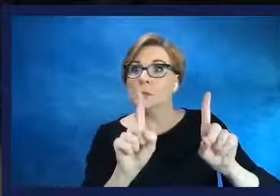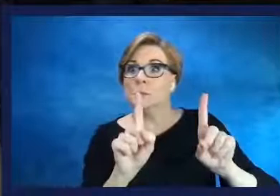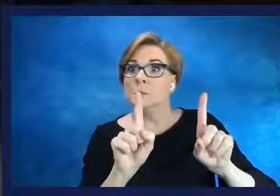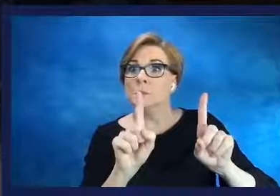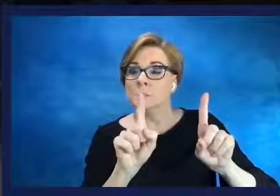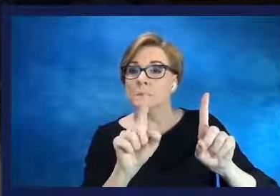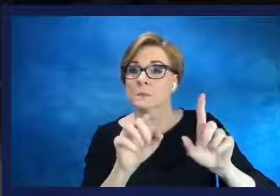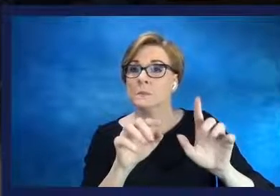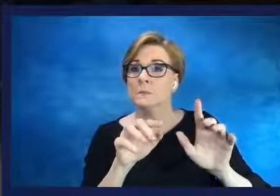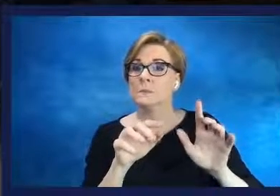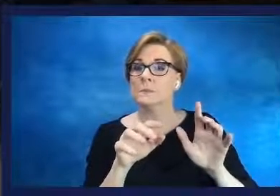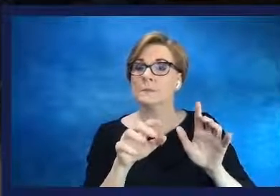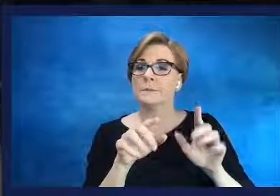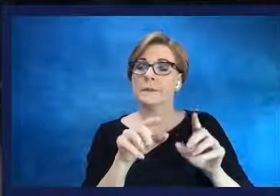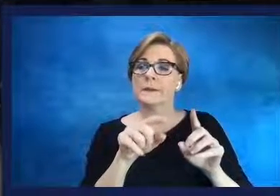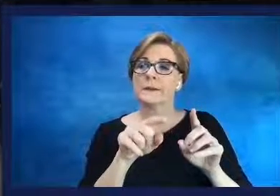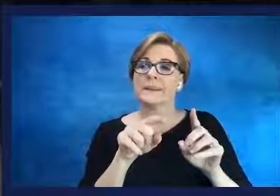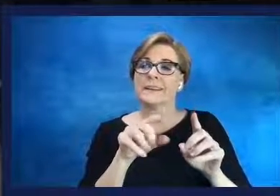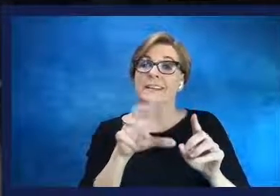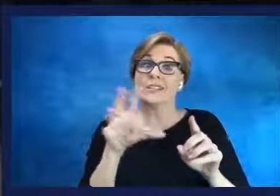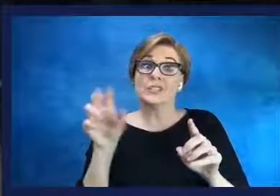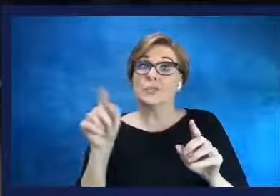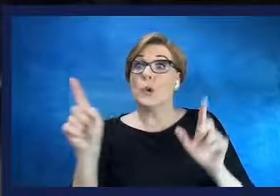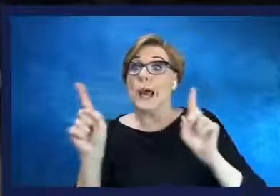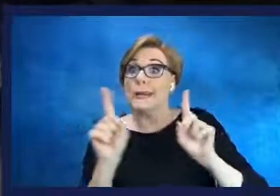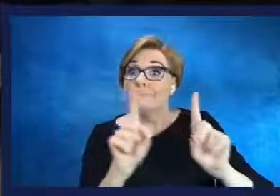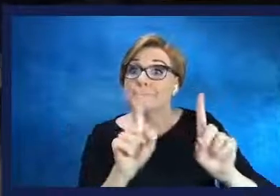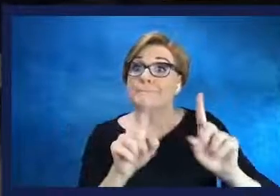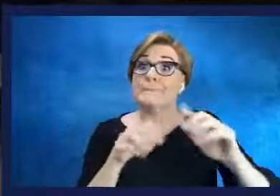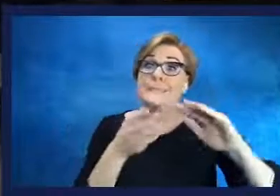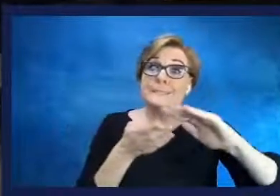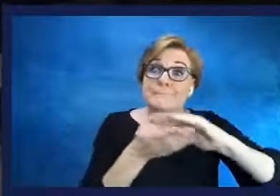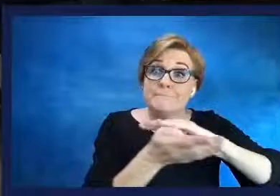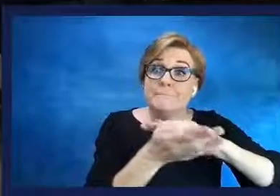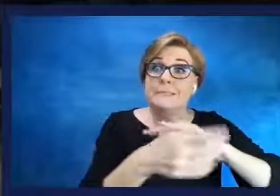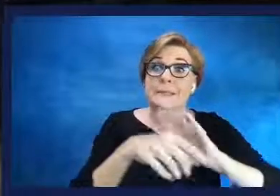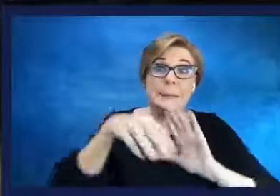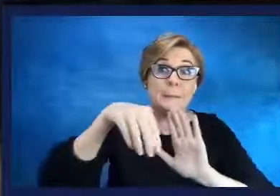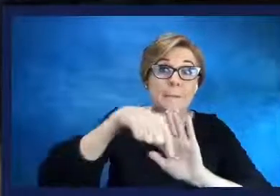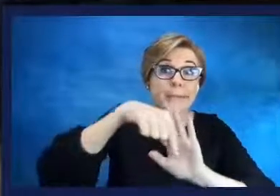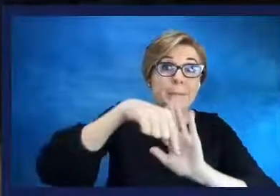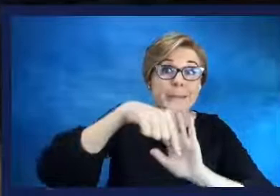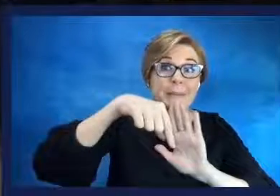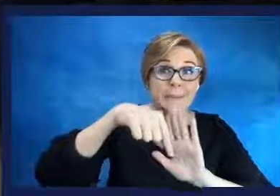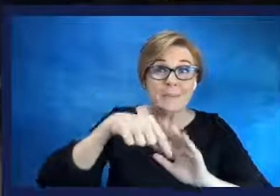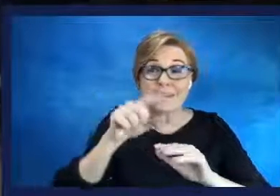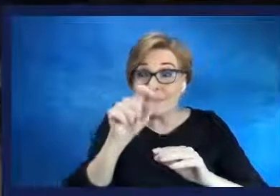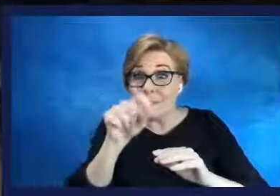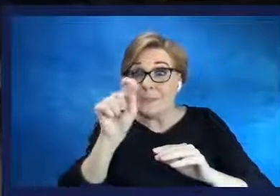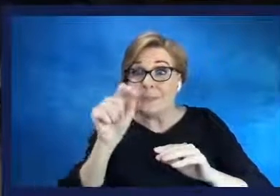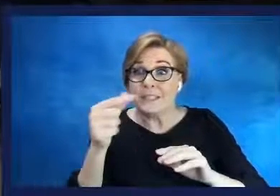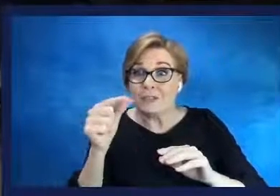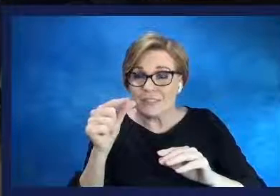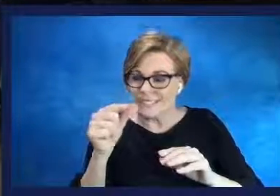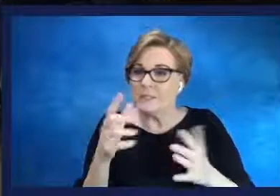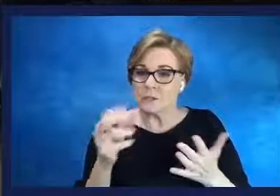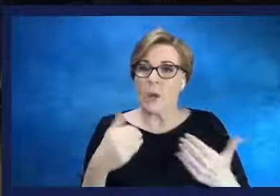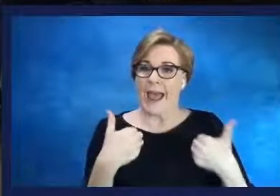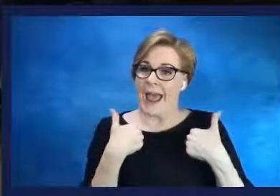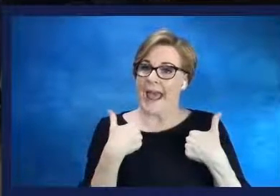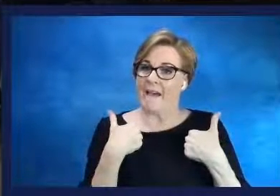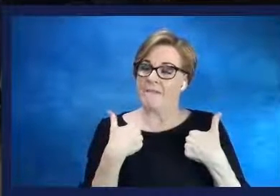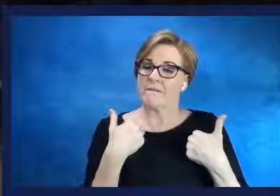have to do it. But again, there is assistive services both in person and for the SEB